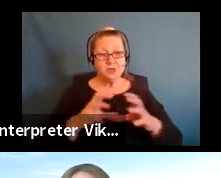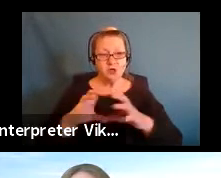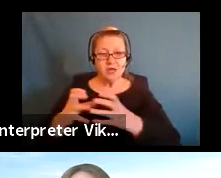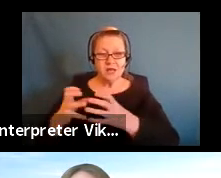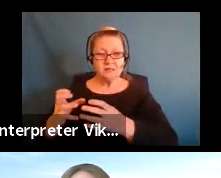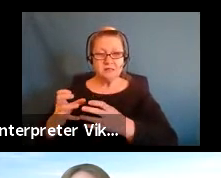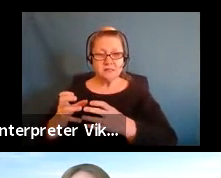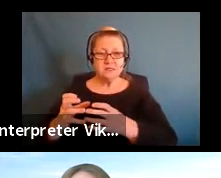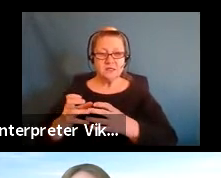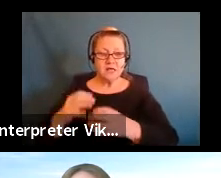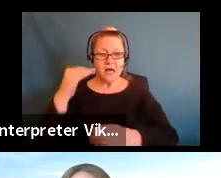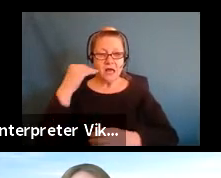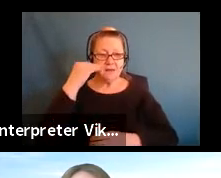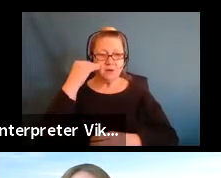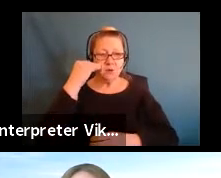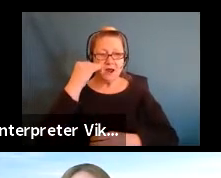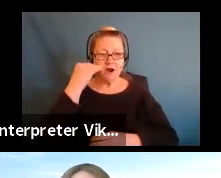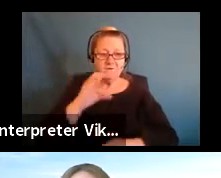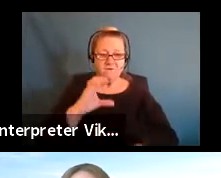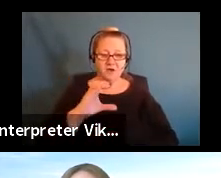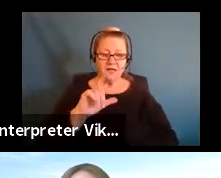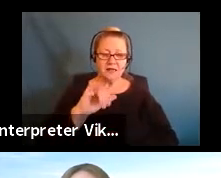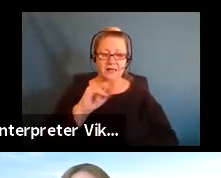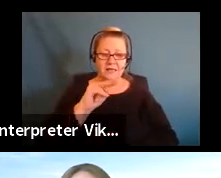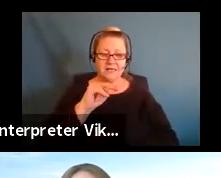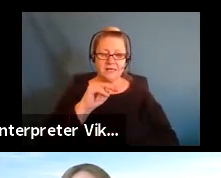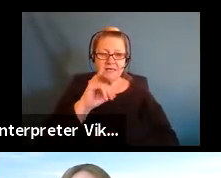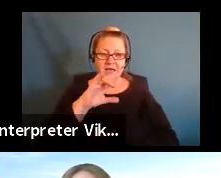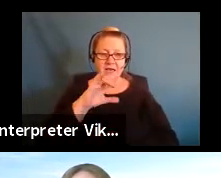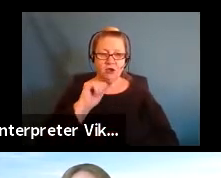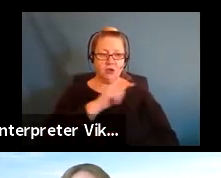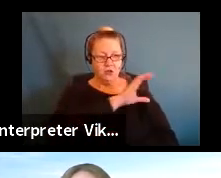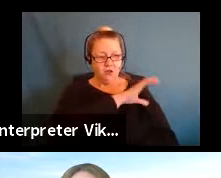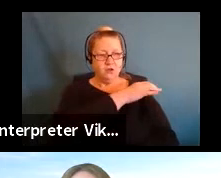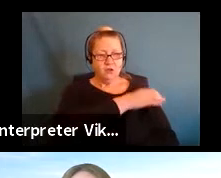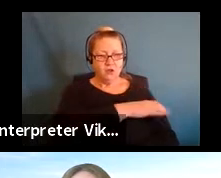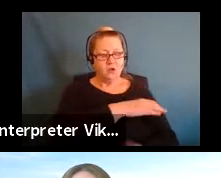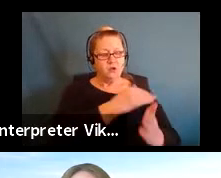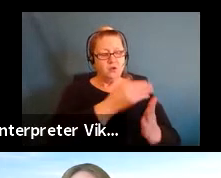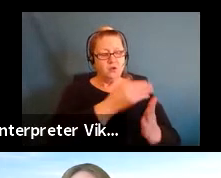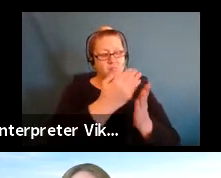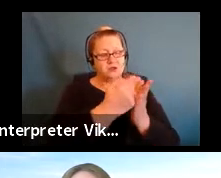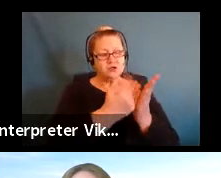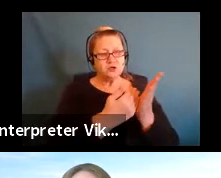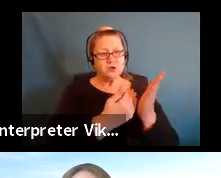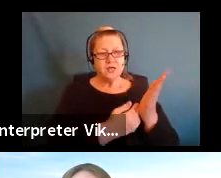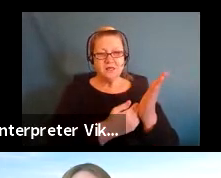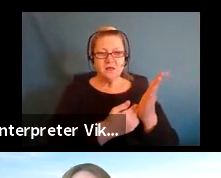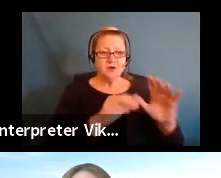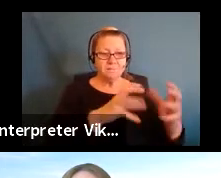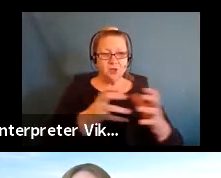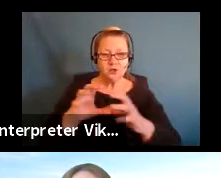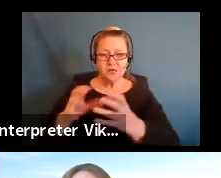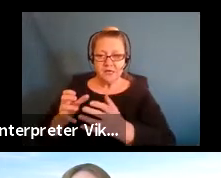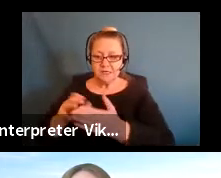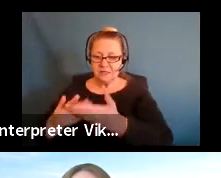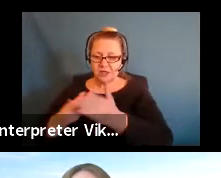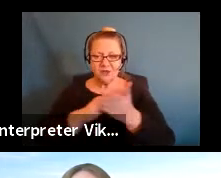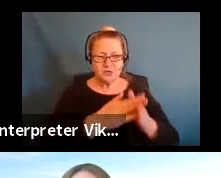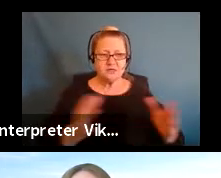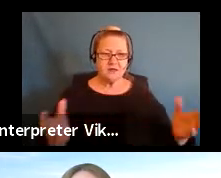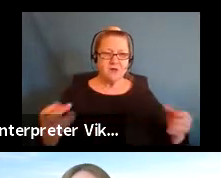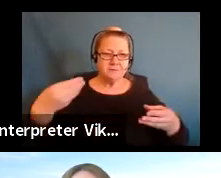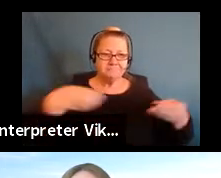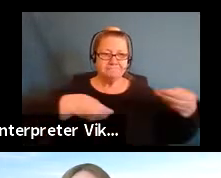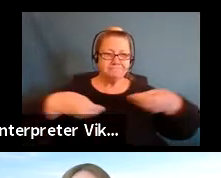am aware of clinical registries where individuals or communities have come together and actually